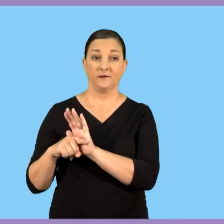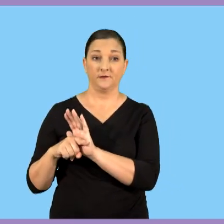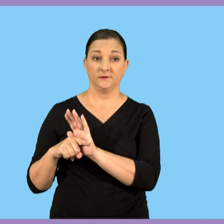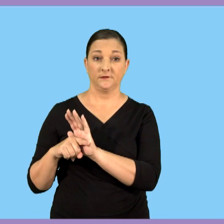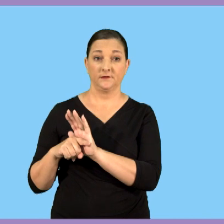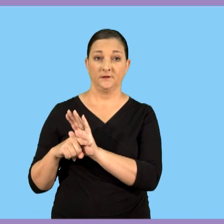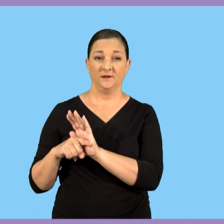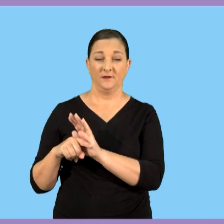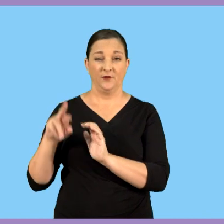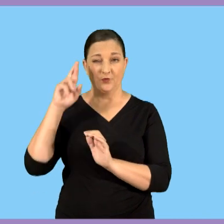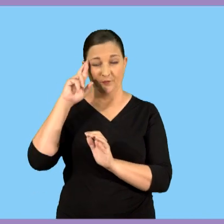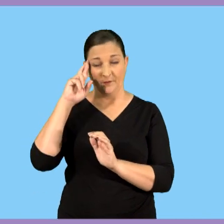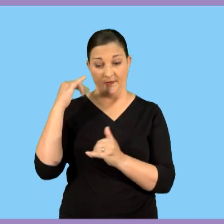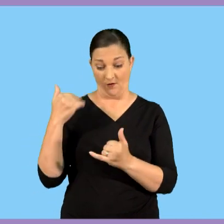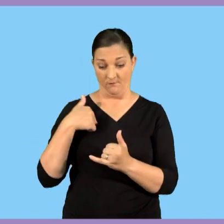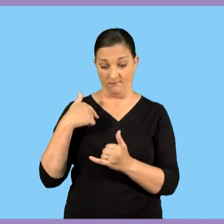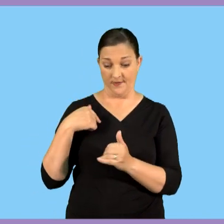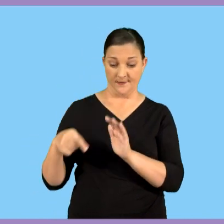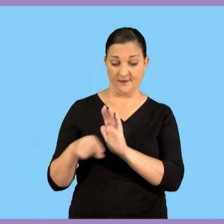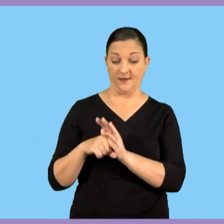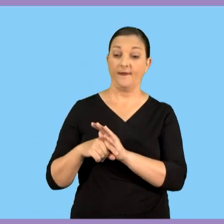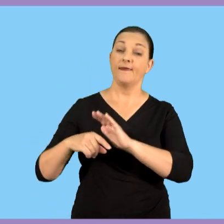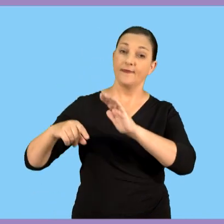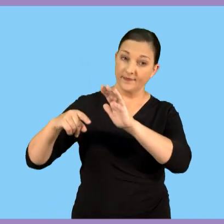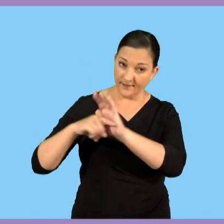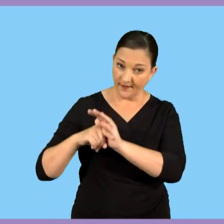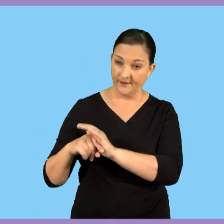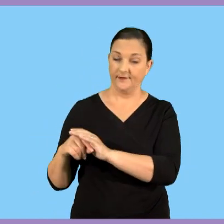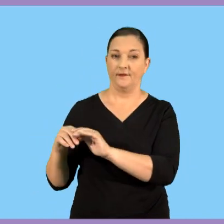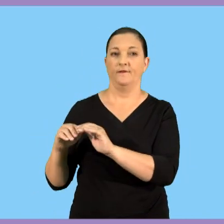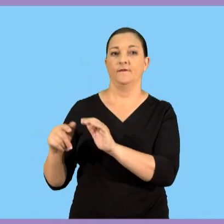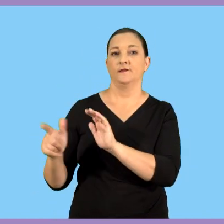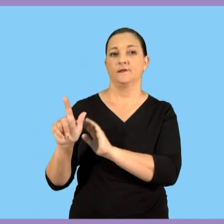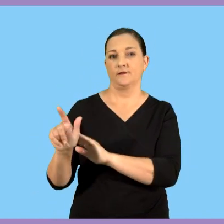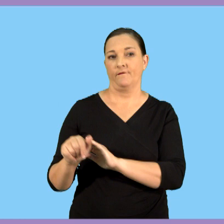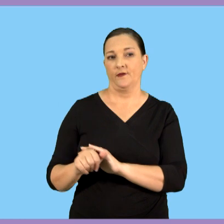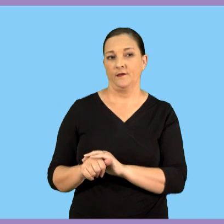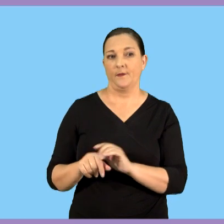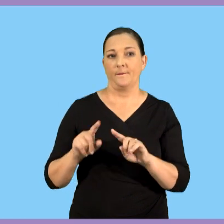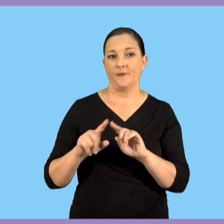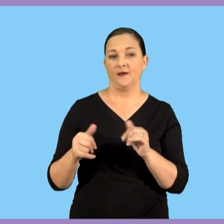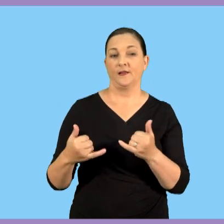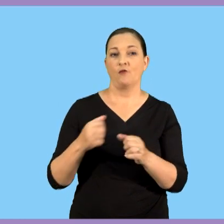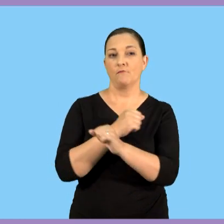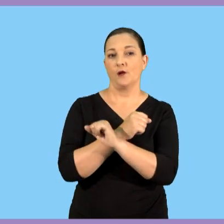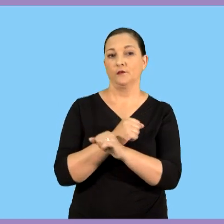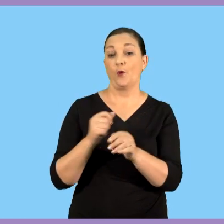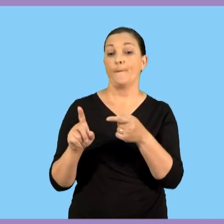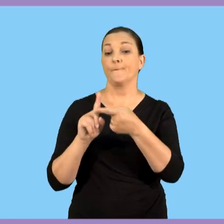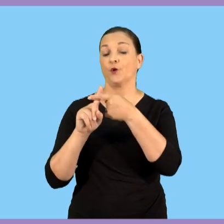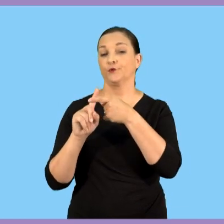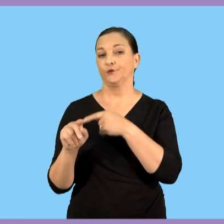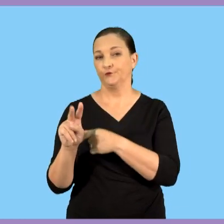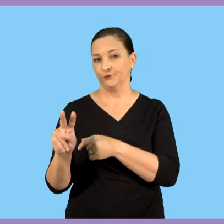this. And when I minus, what am I subtracting? It's a negative 7 multiplied by a positive 2. And